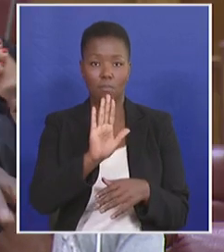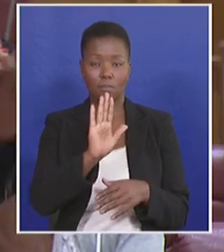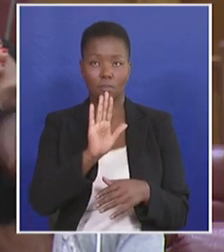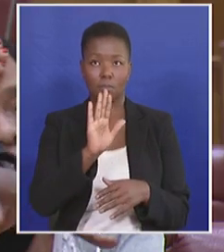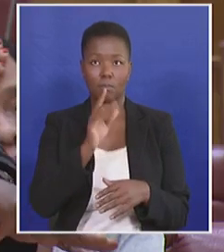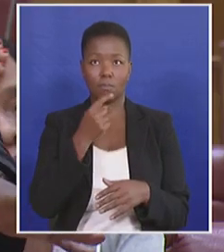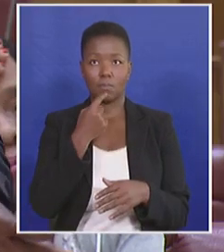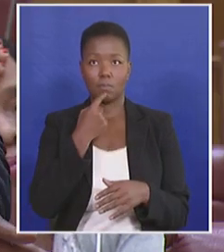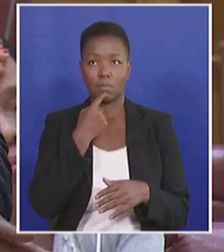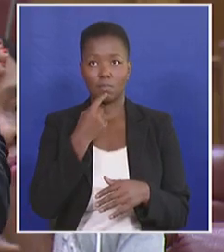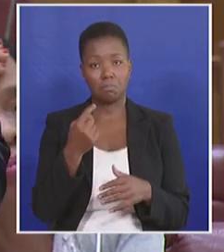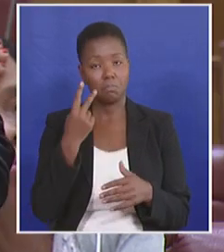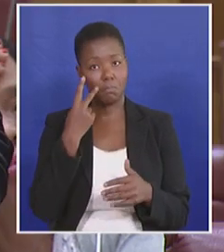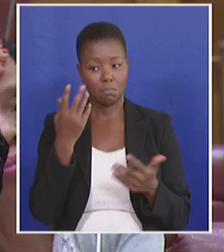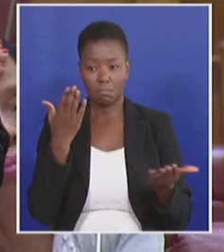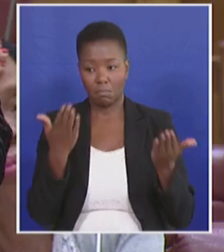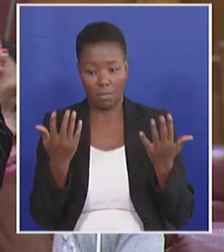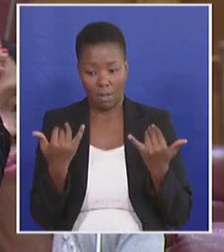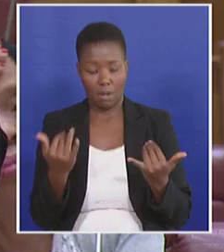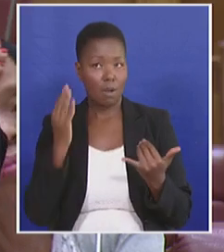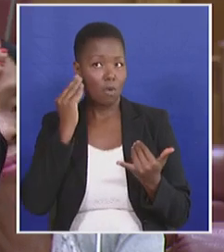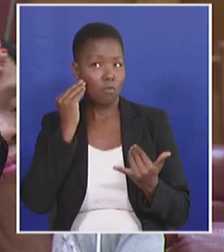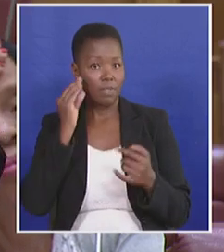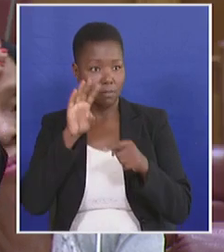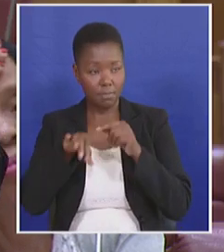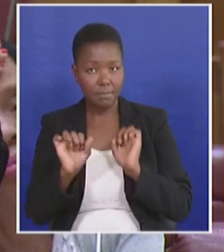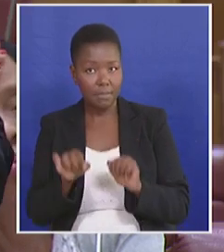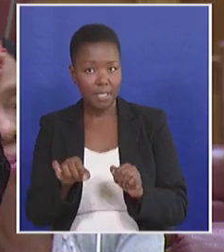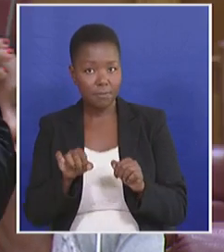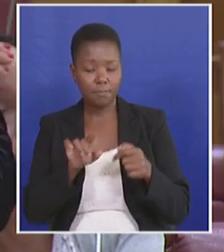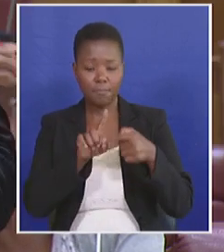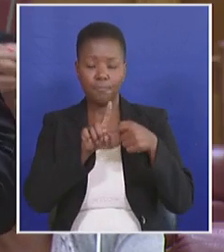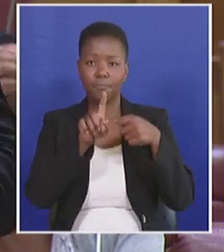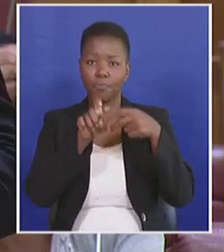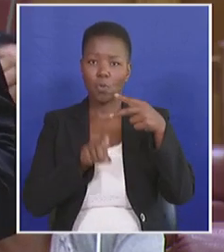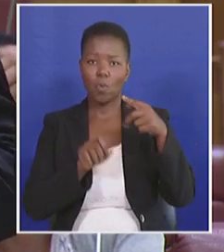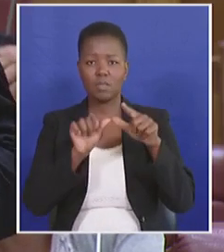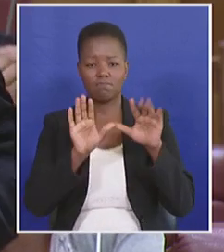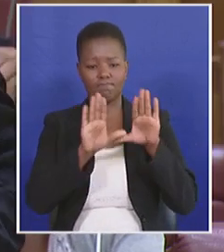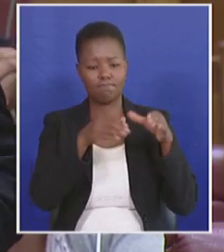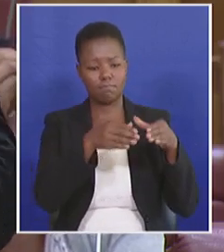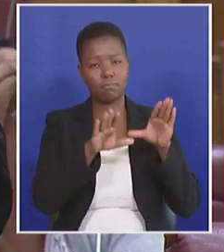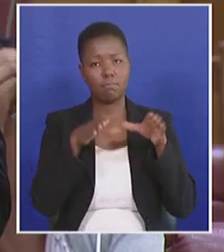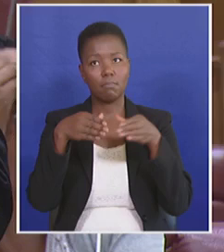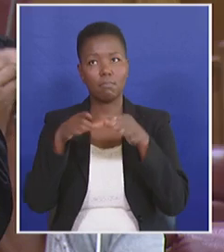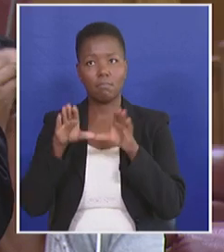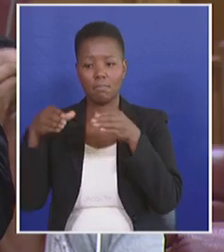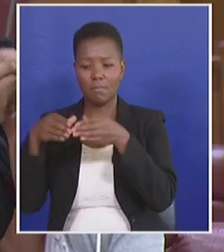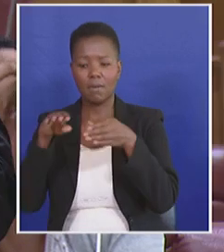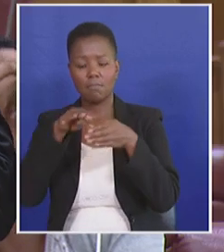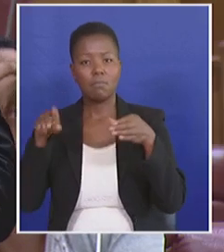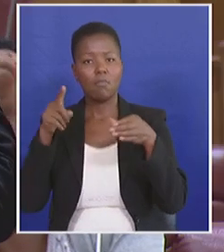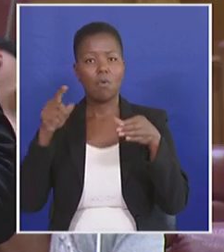currently takes place, and that's what currently obtains. Now, the question of categorization, for an example, when it comes to crime